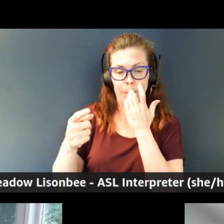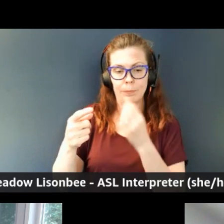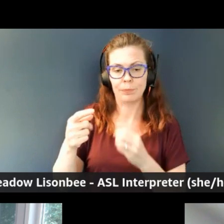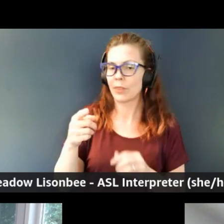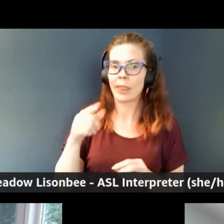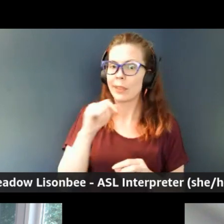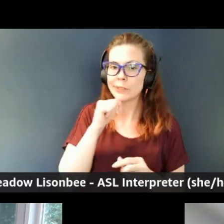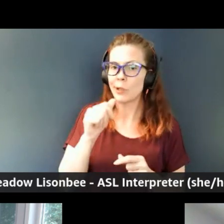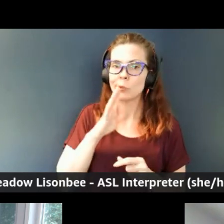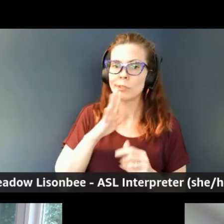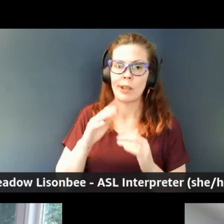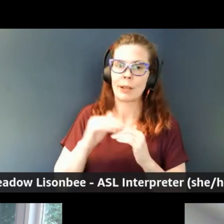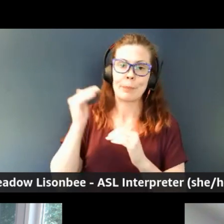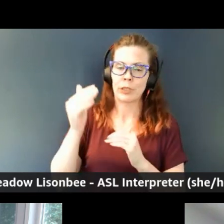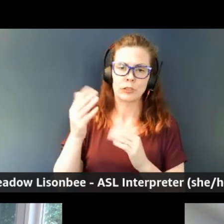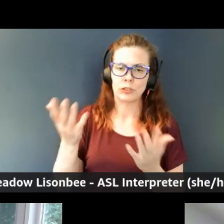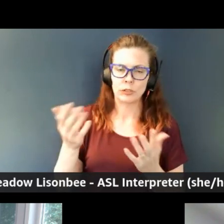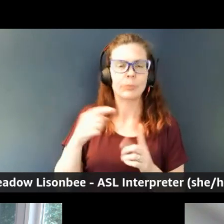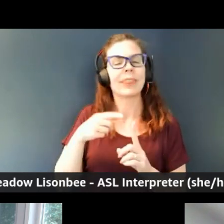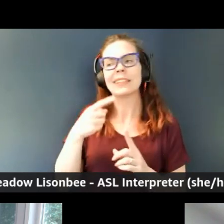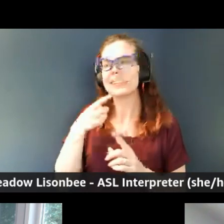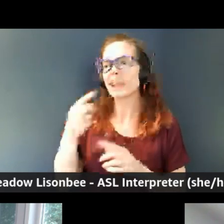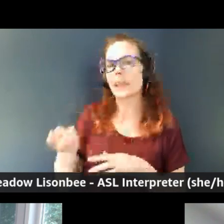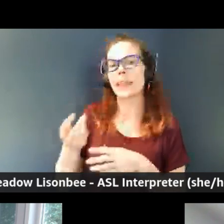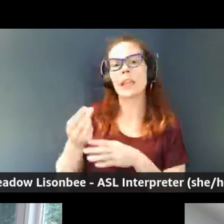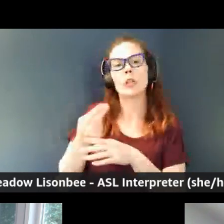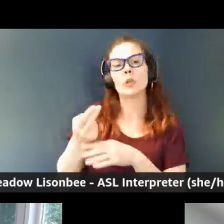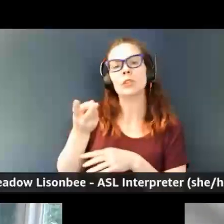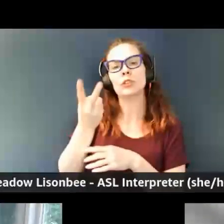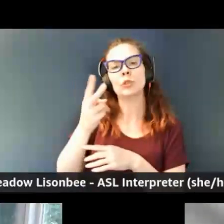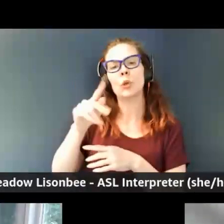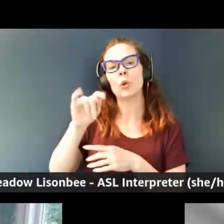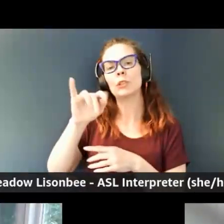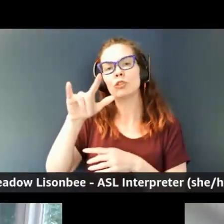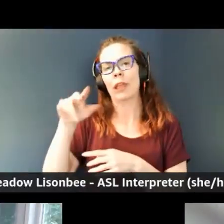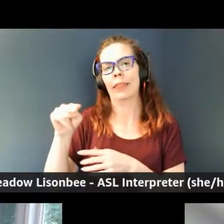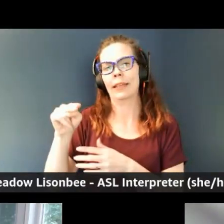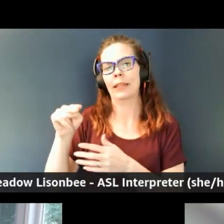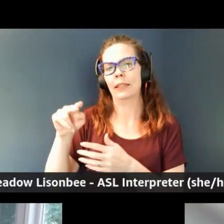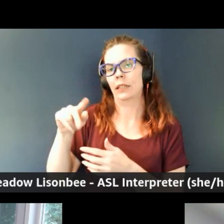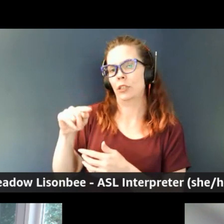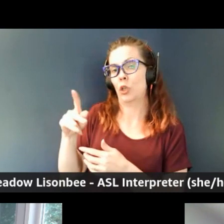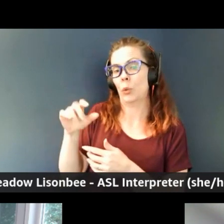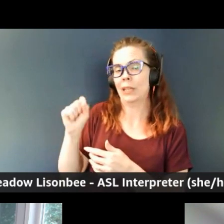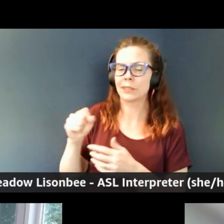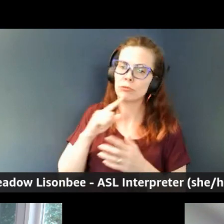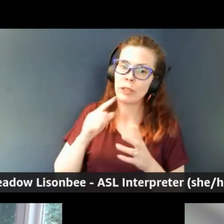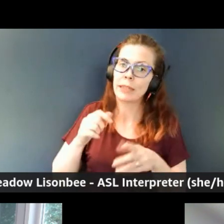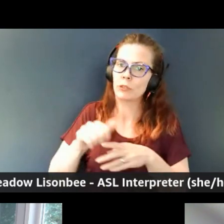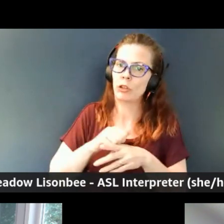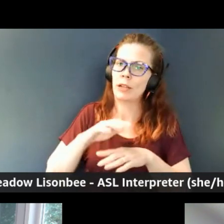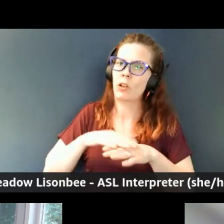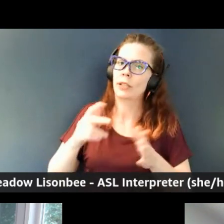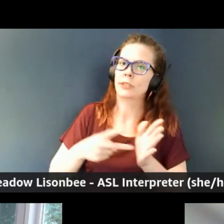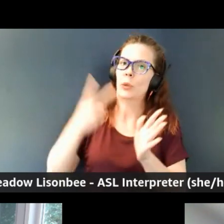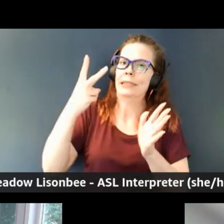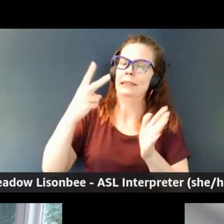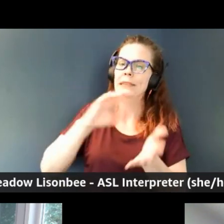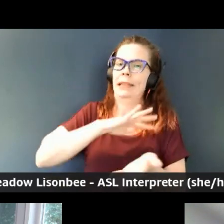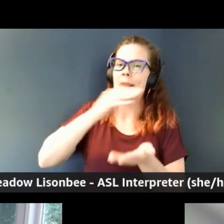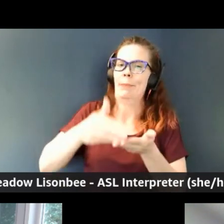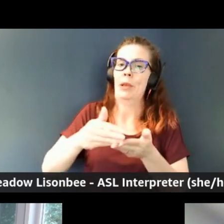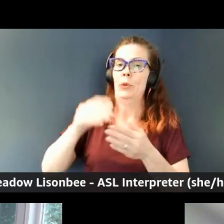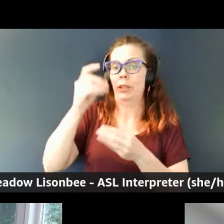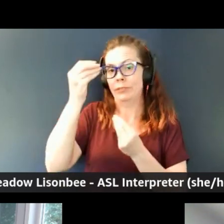They don't talk too much about, but they do say they use 2 trillion tokens. So basically, they've trained this model on twice as much data as the original Llama